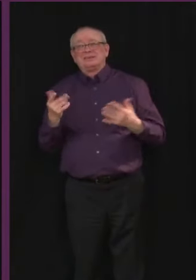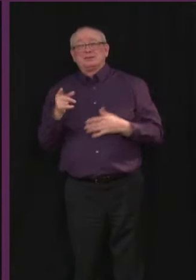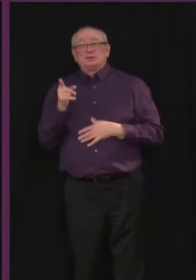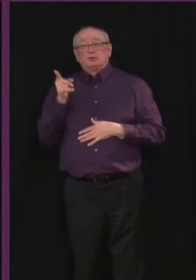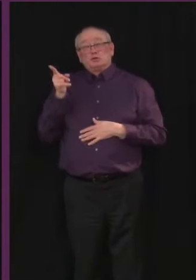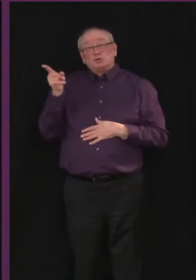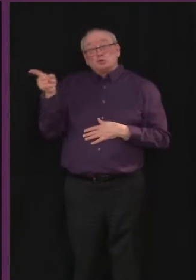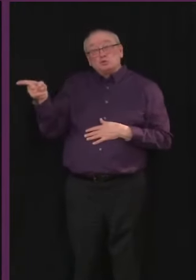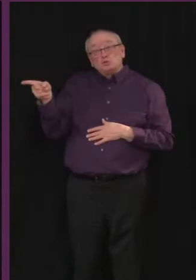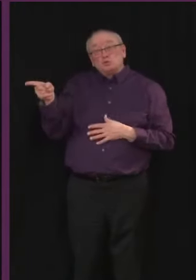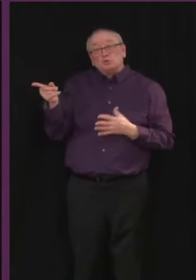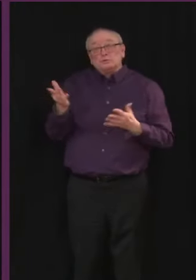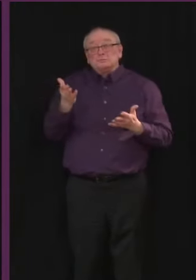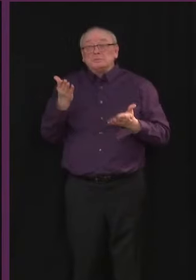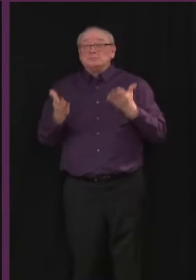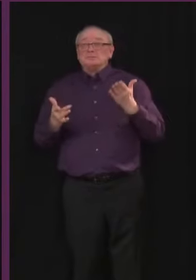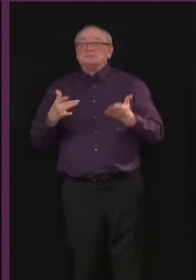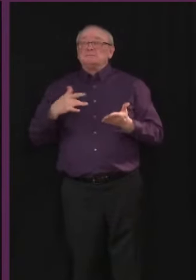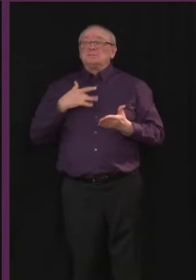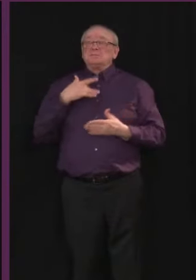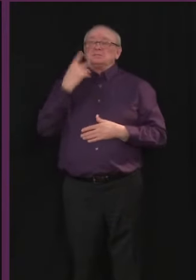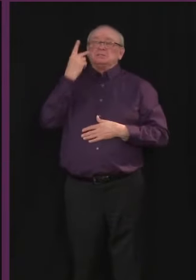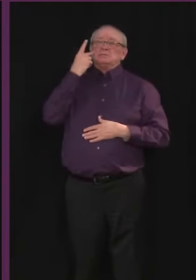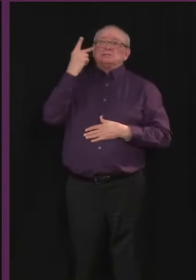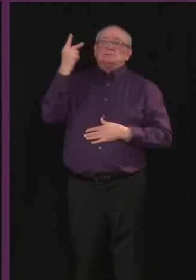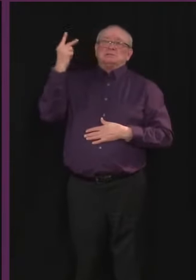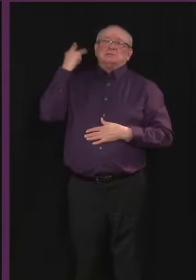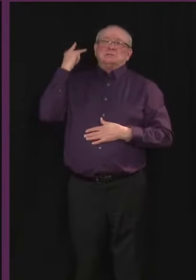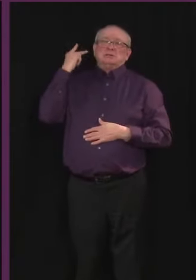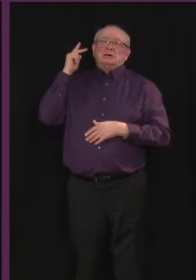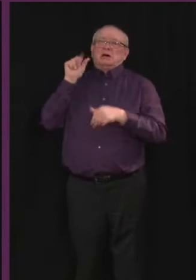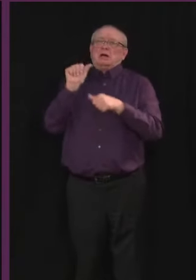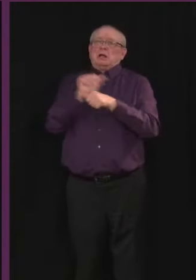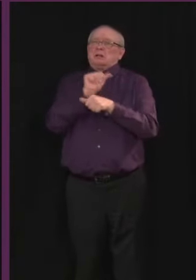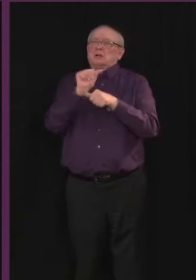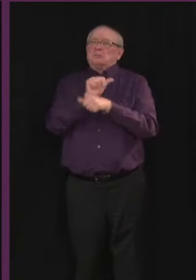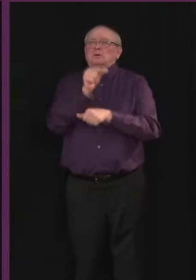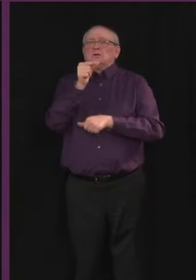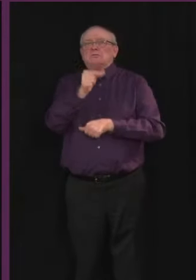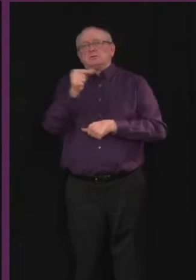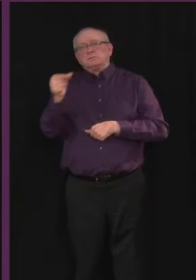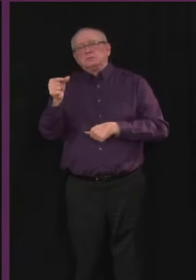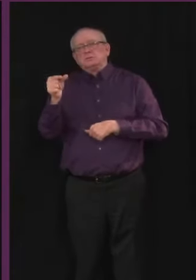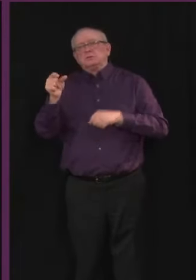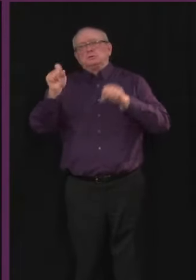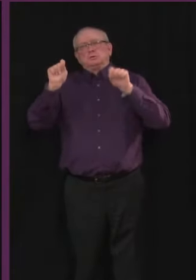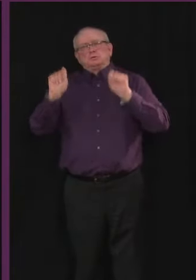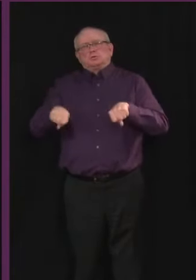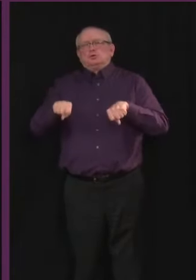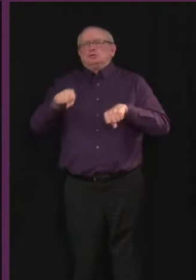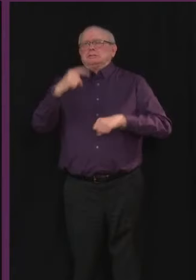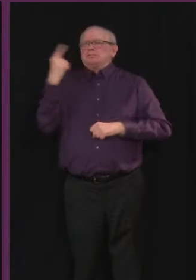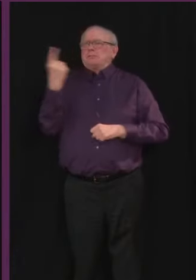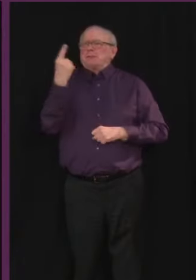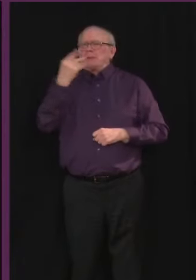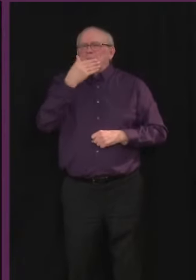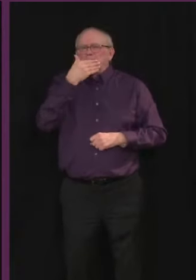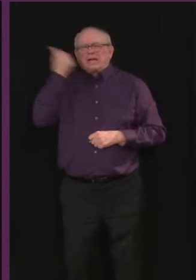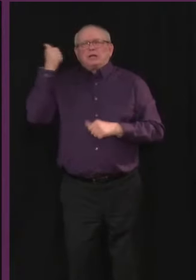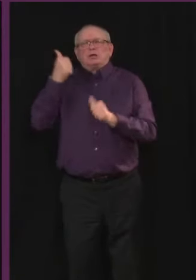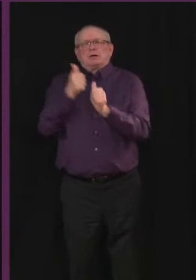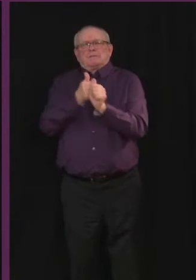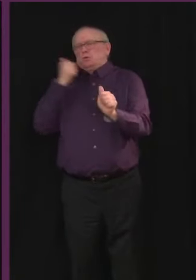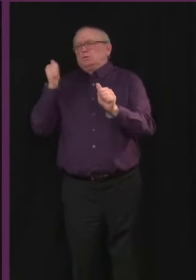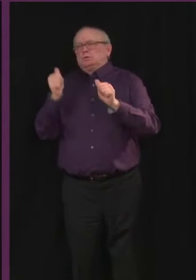have, government could have done or others could have done to help limit those spikes. And On the subject of curves,